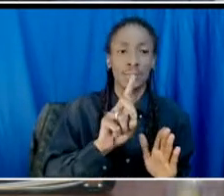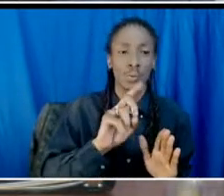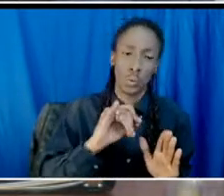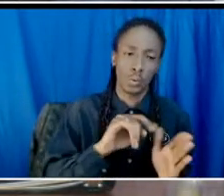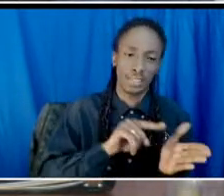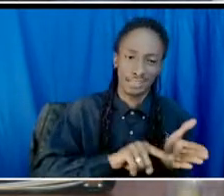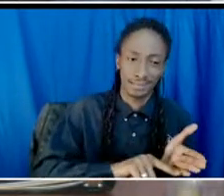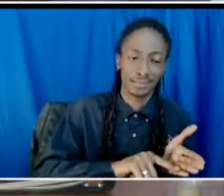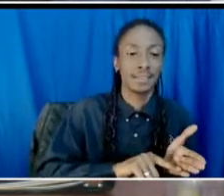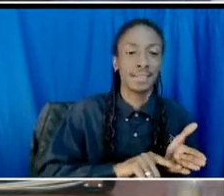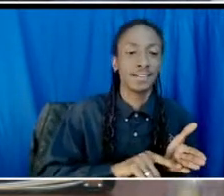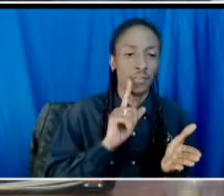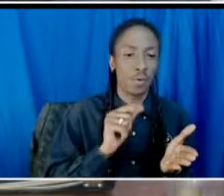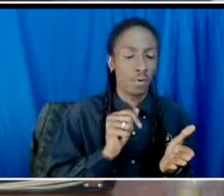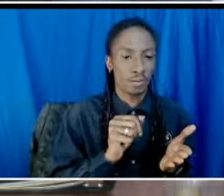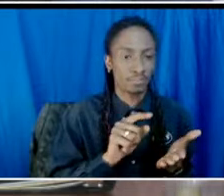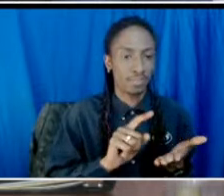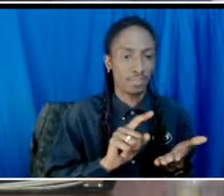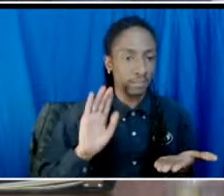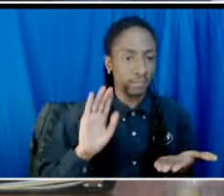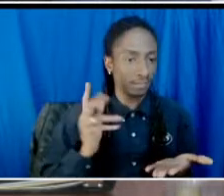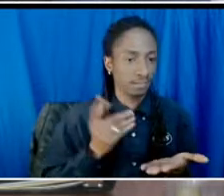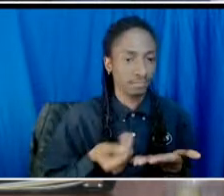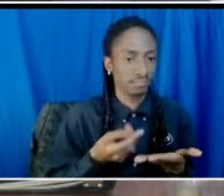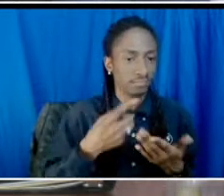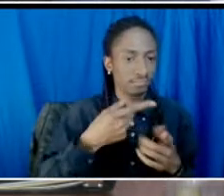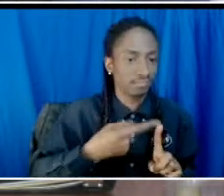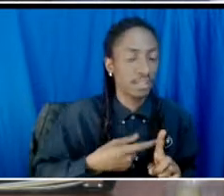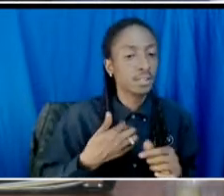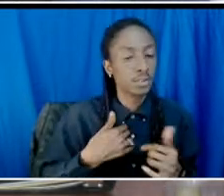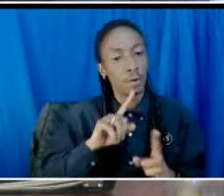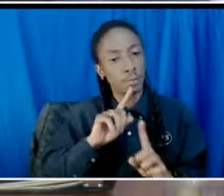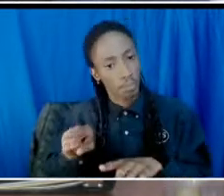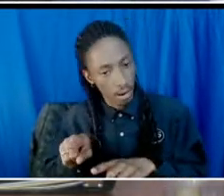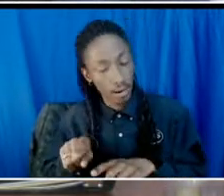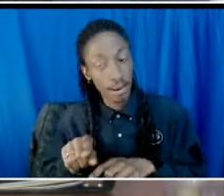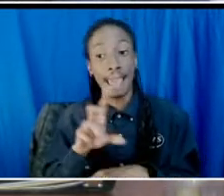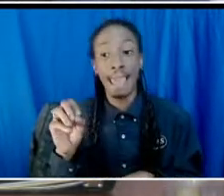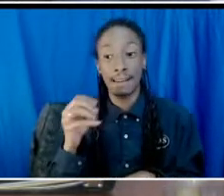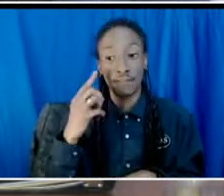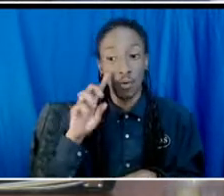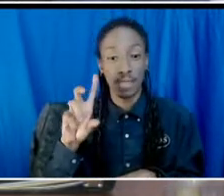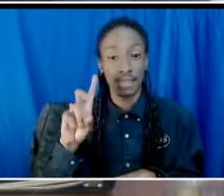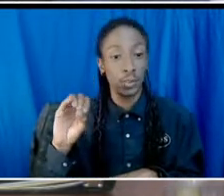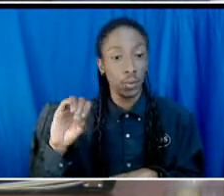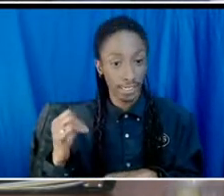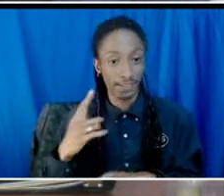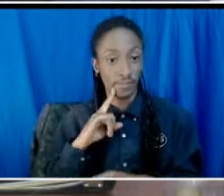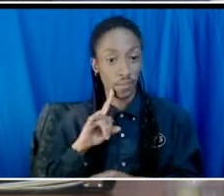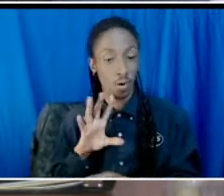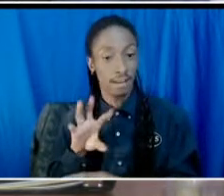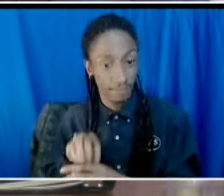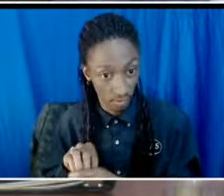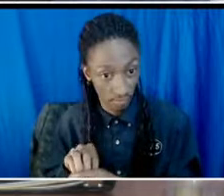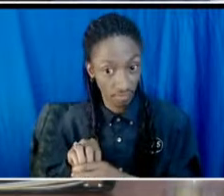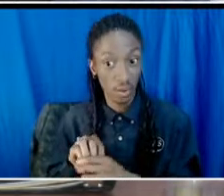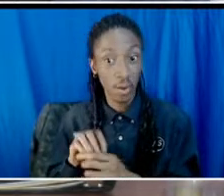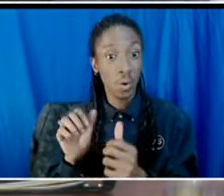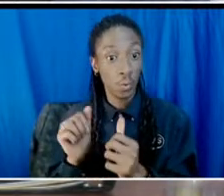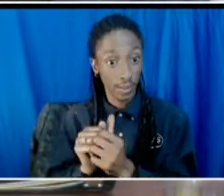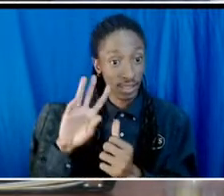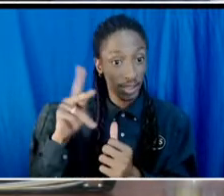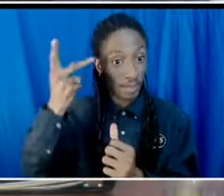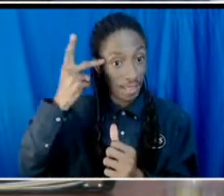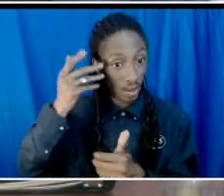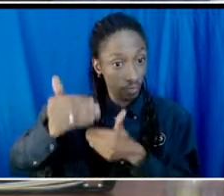several weeks and months. So I responded to that, and for the department to insert itself into the political process this